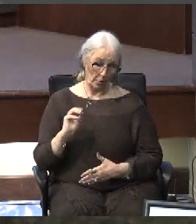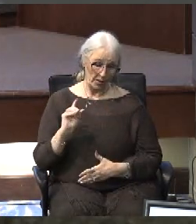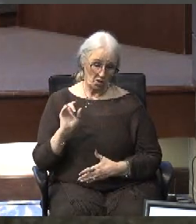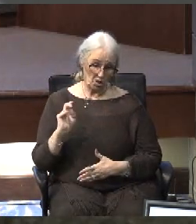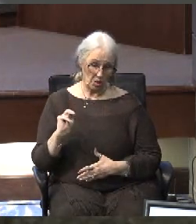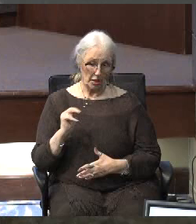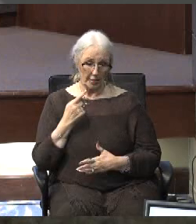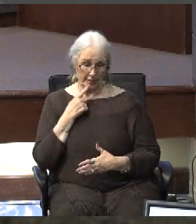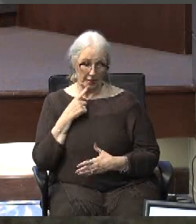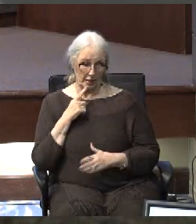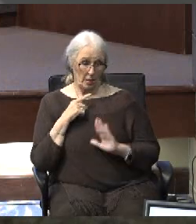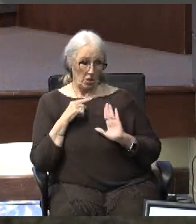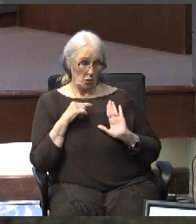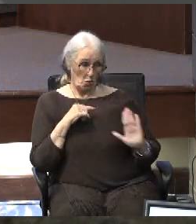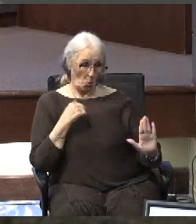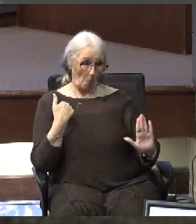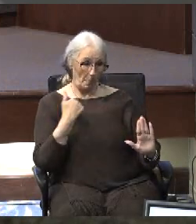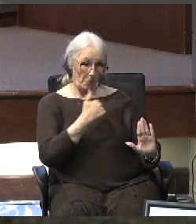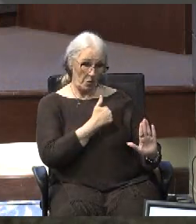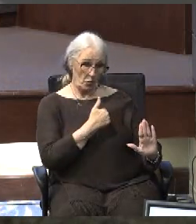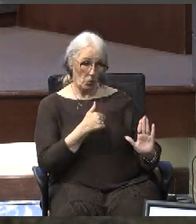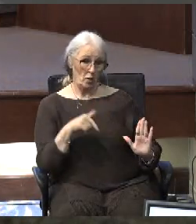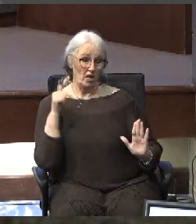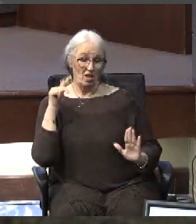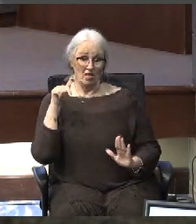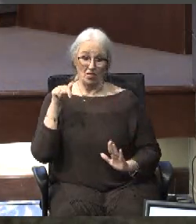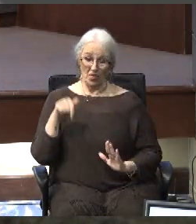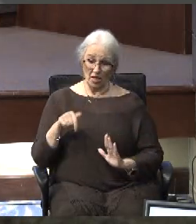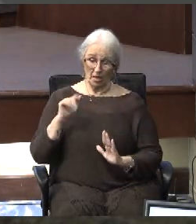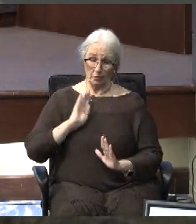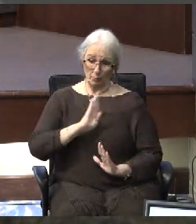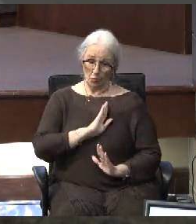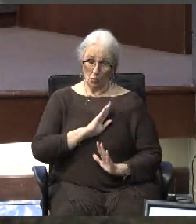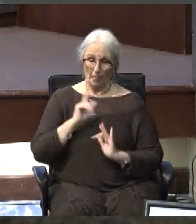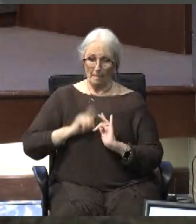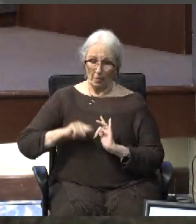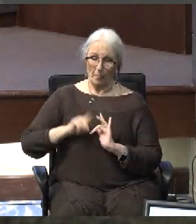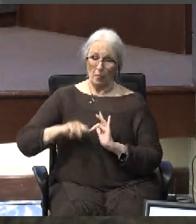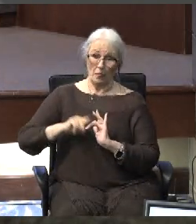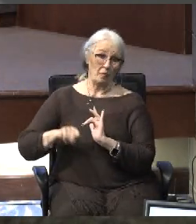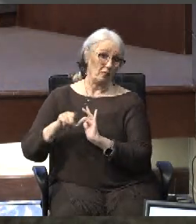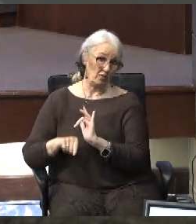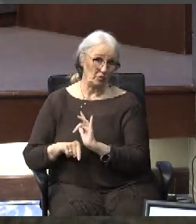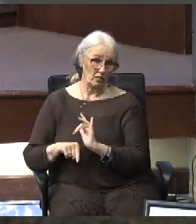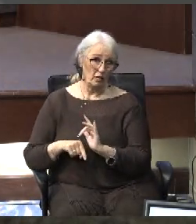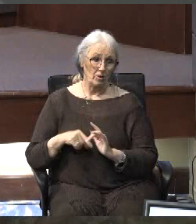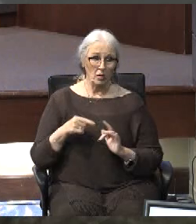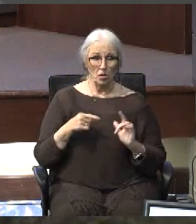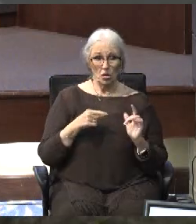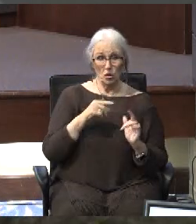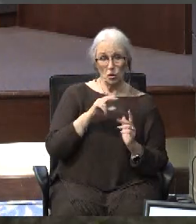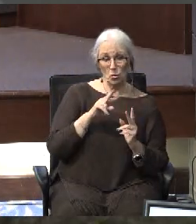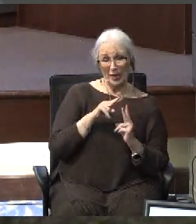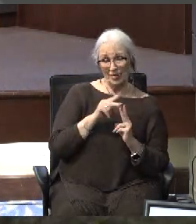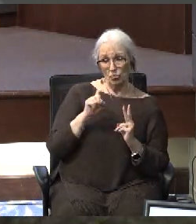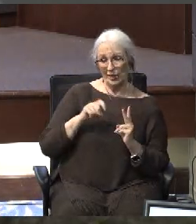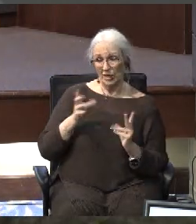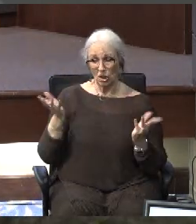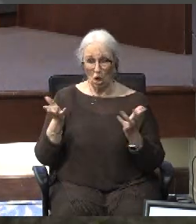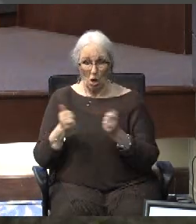your member at this board has missed so many meetings, you need to either talk to them or replace